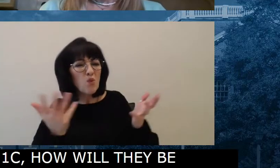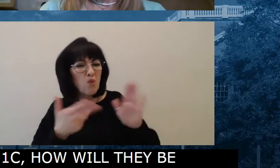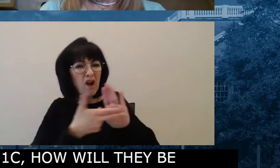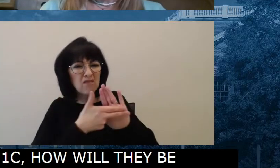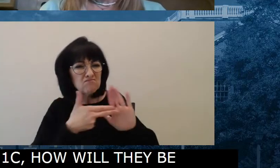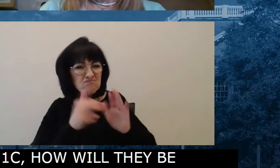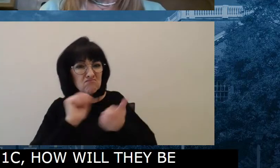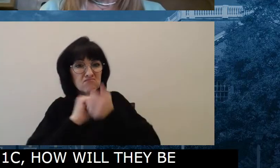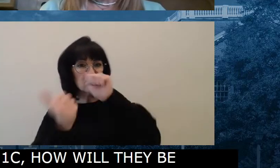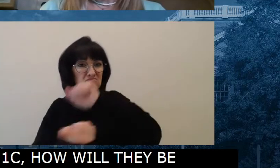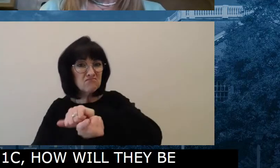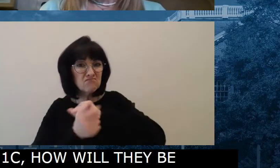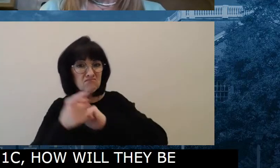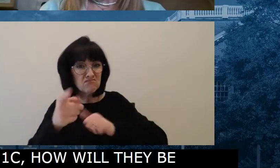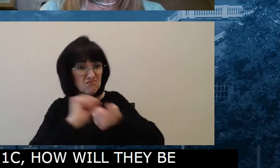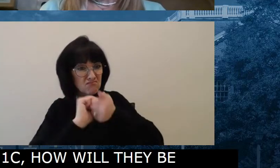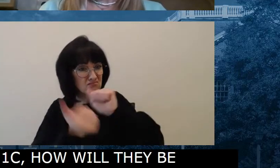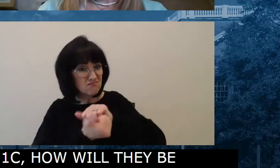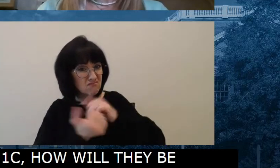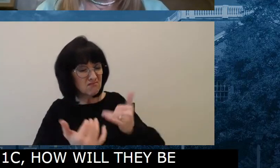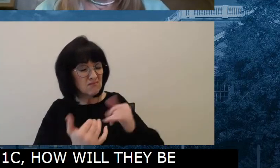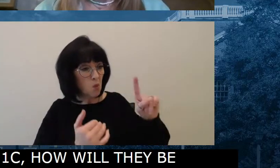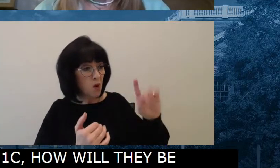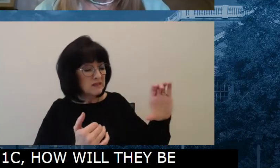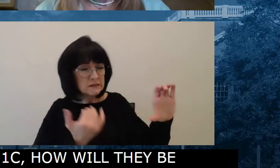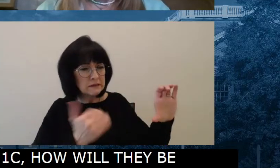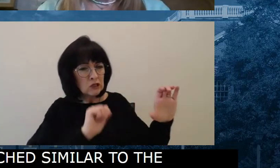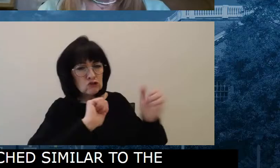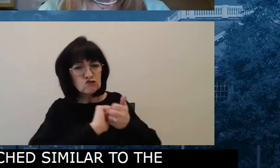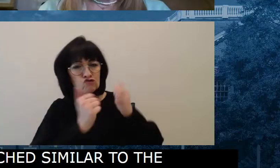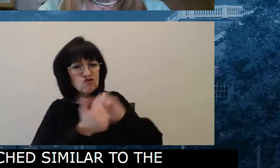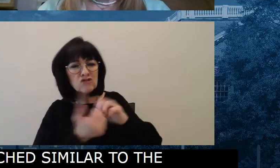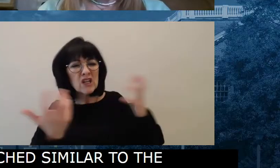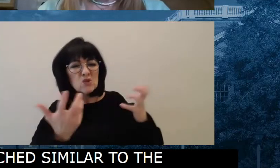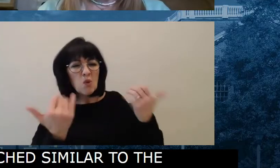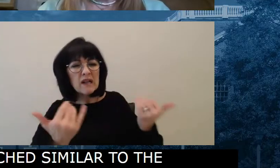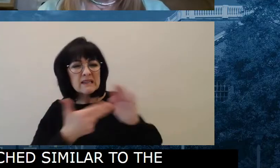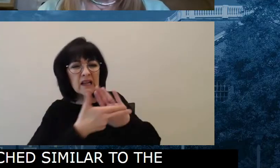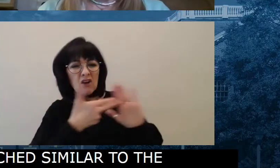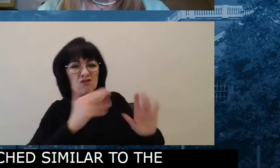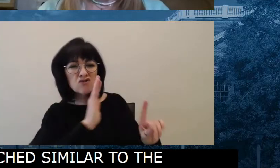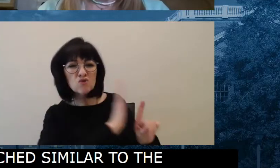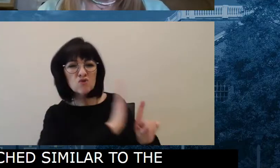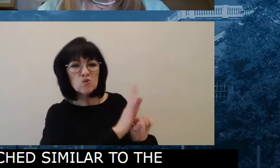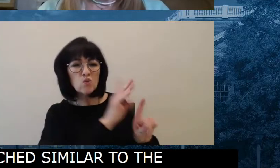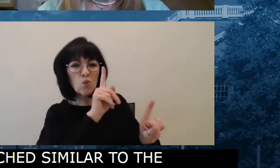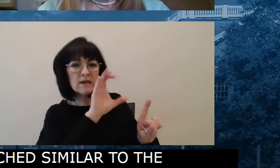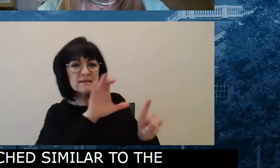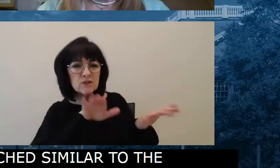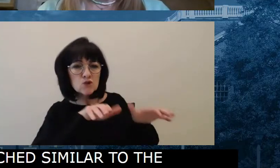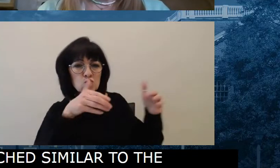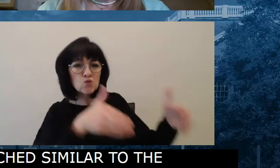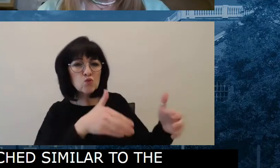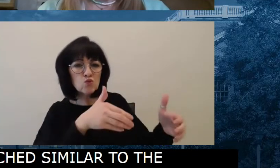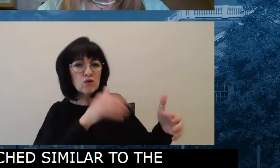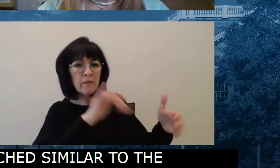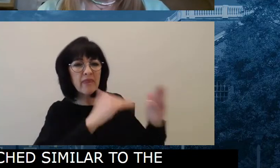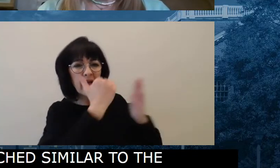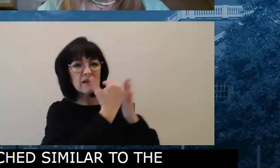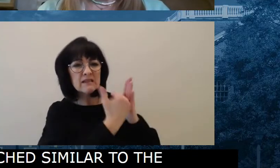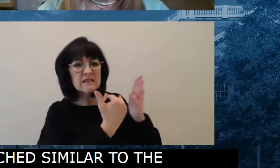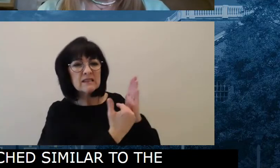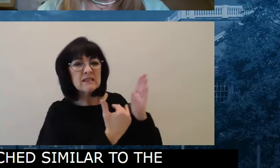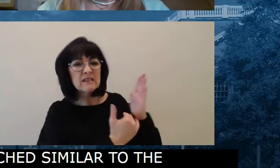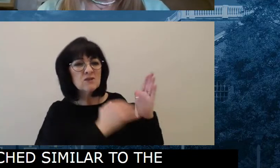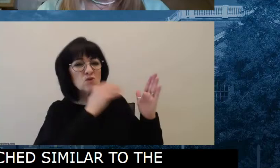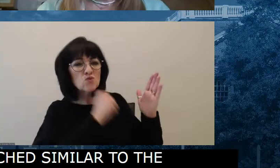folded into future parts of the plan? What's the approach with those occupations listed under the old